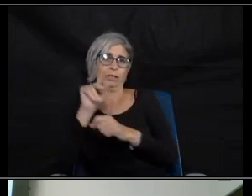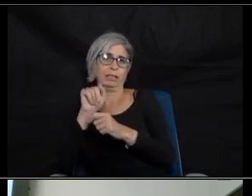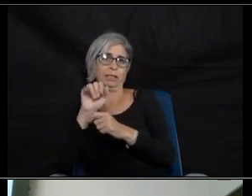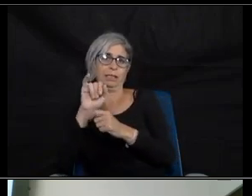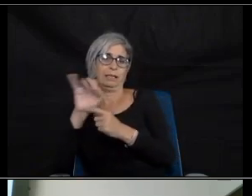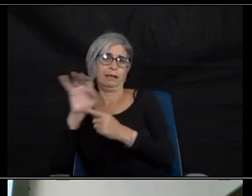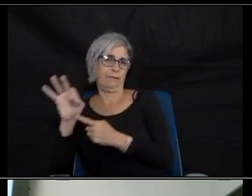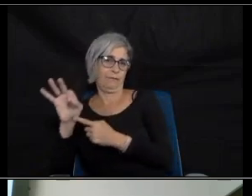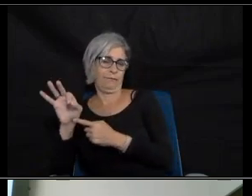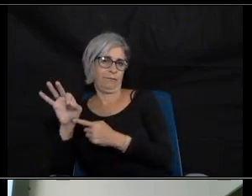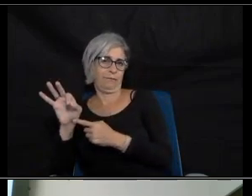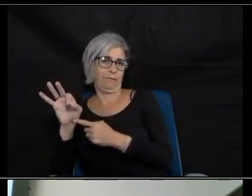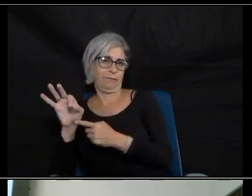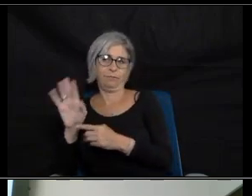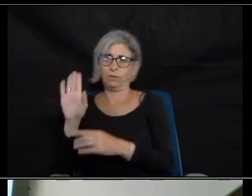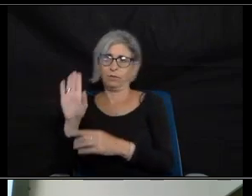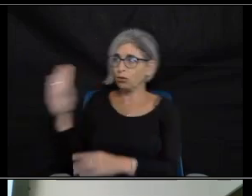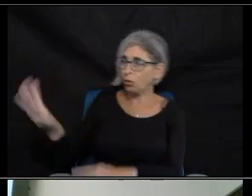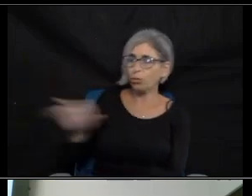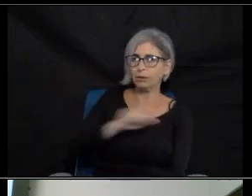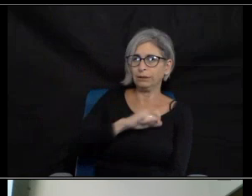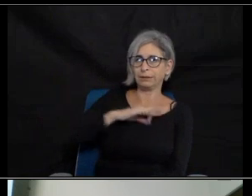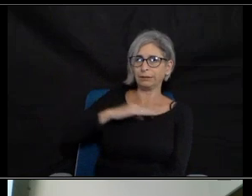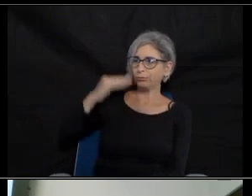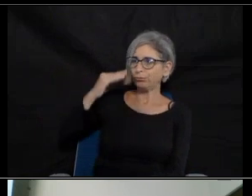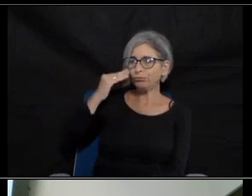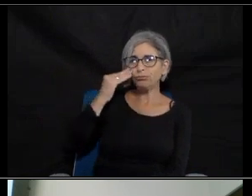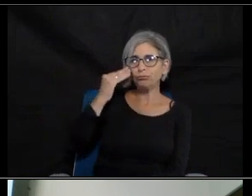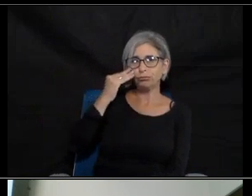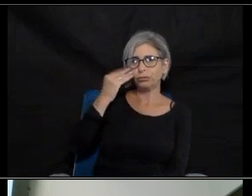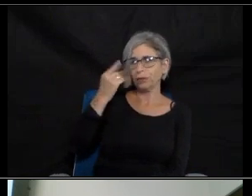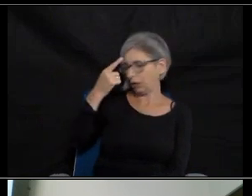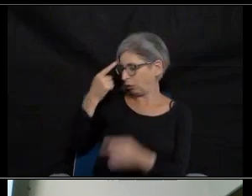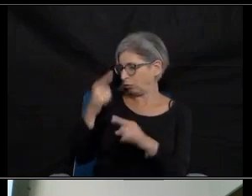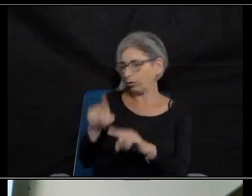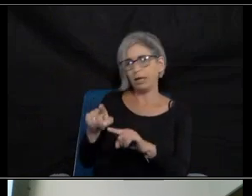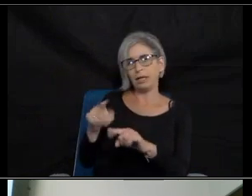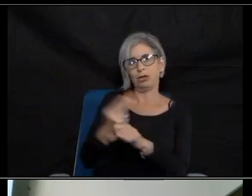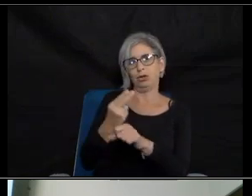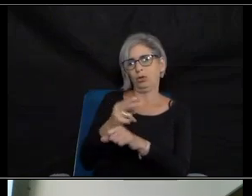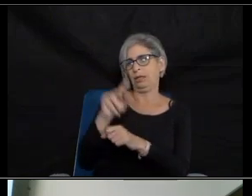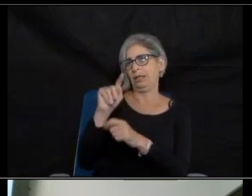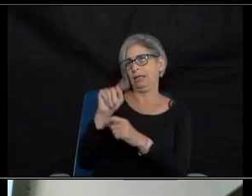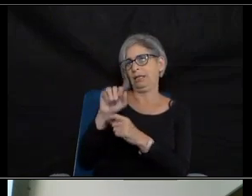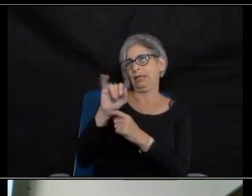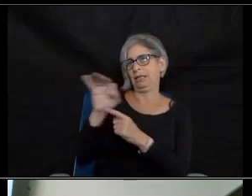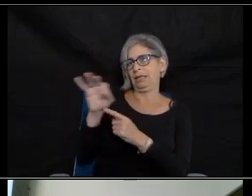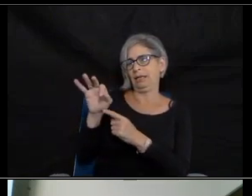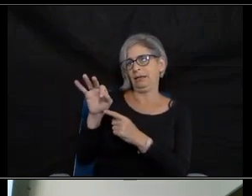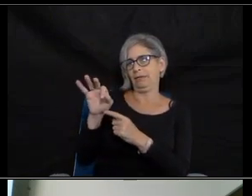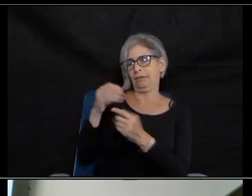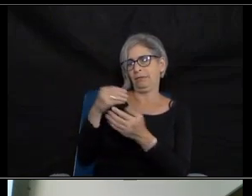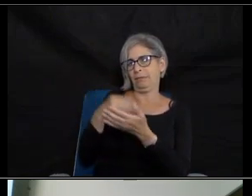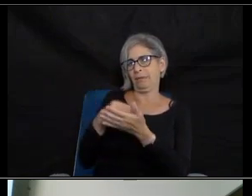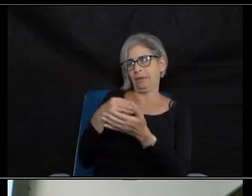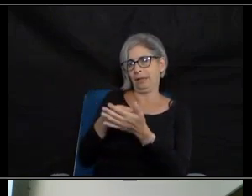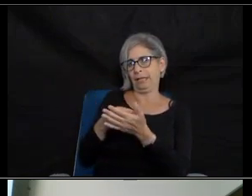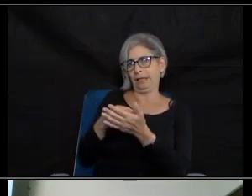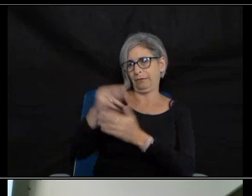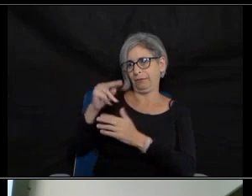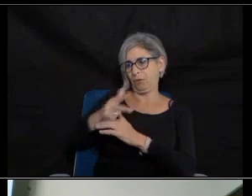very beginning, your staff knew and conceived this RFP to use TIF funding to build this project.